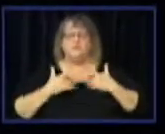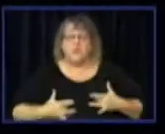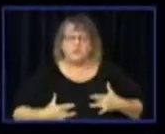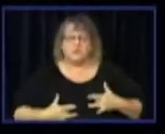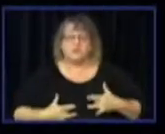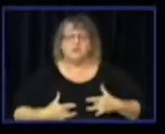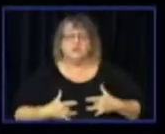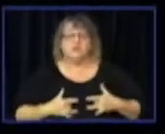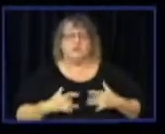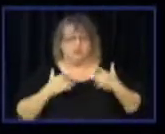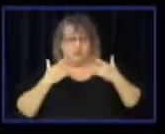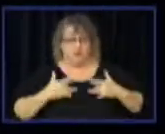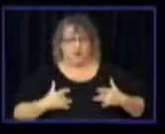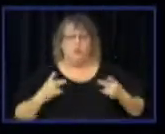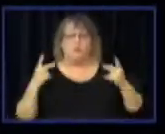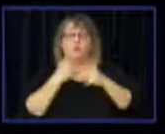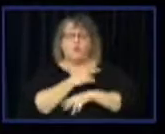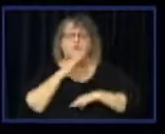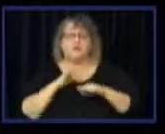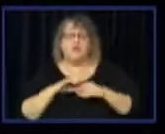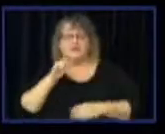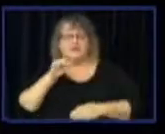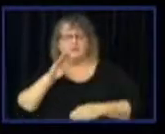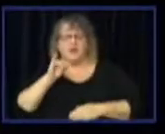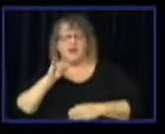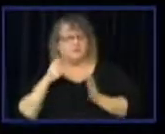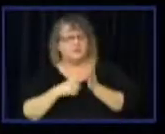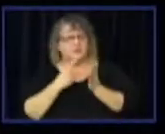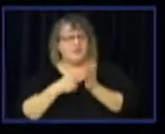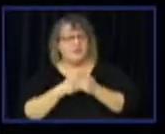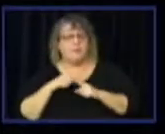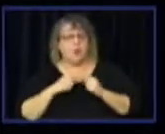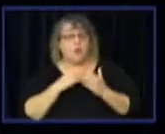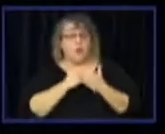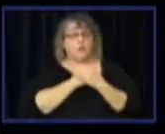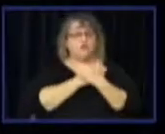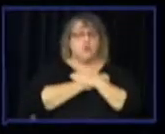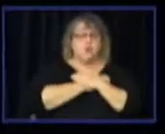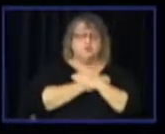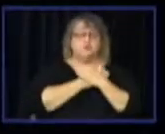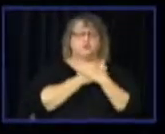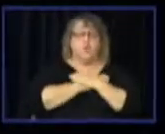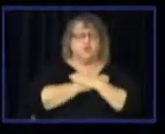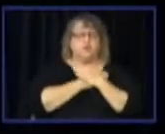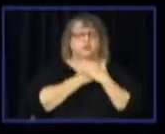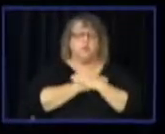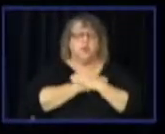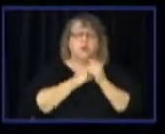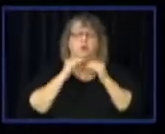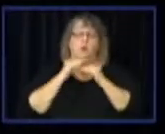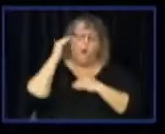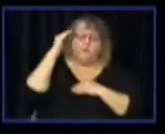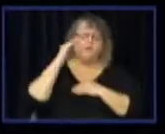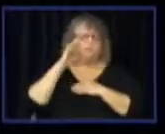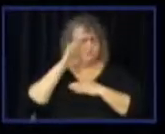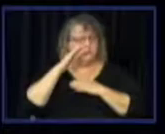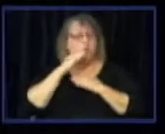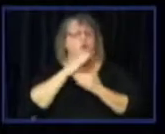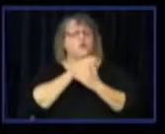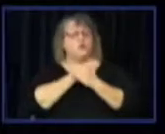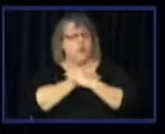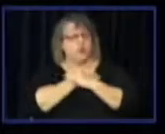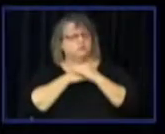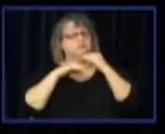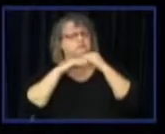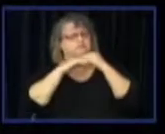concussion. So rest is important, but you don't want to over-treat. You don't want to over-rest them. You actually want to, like with